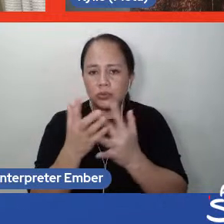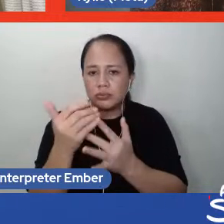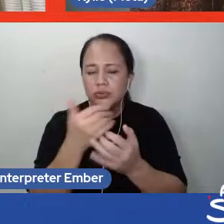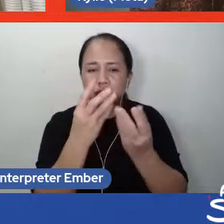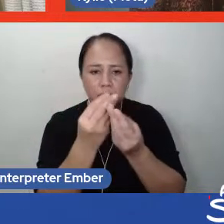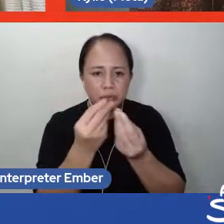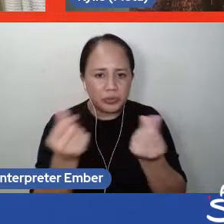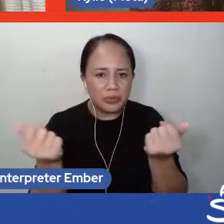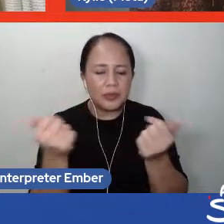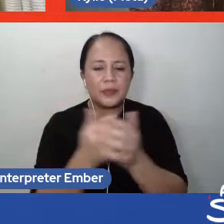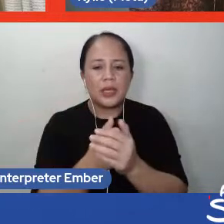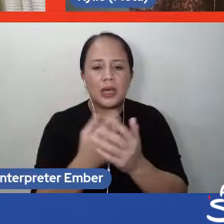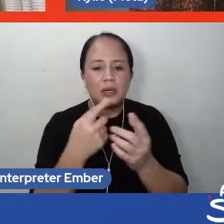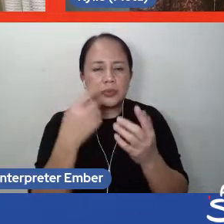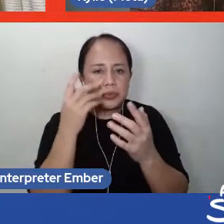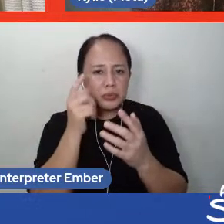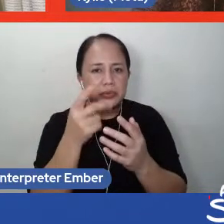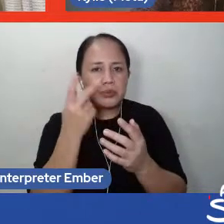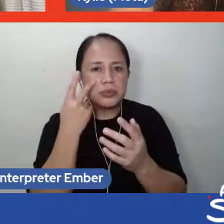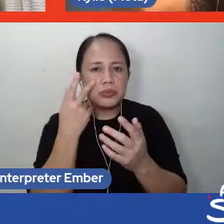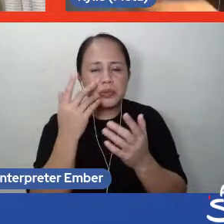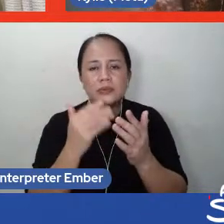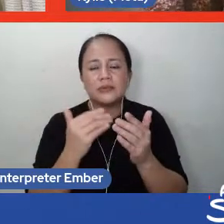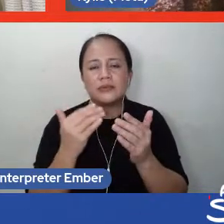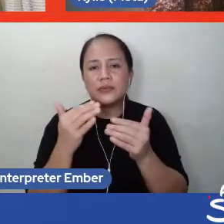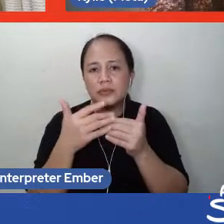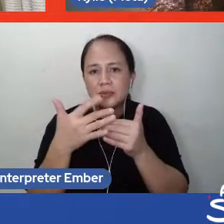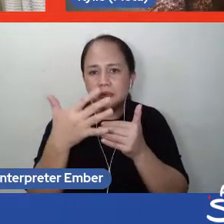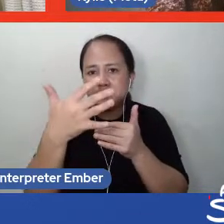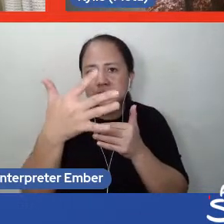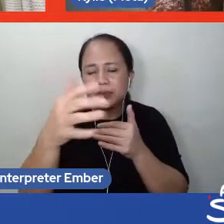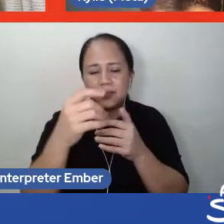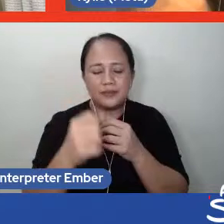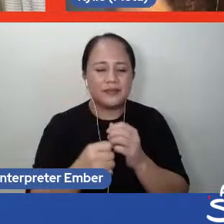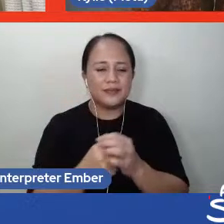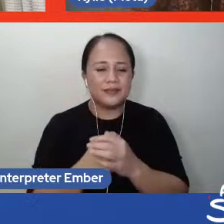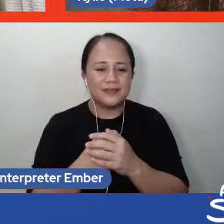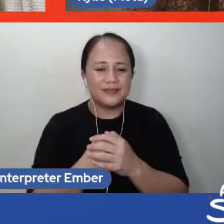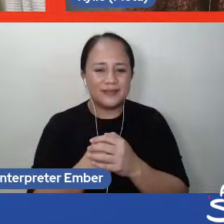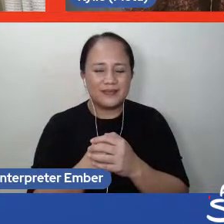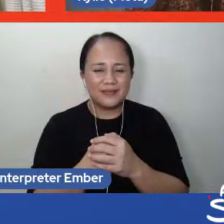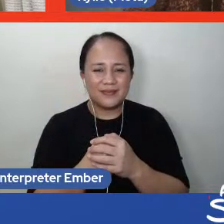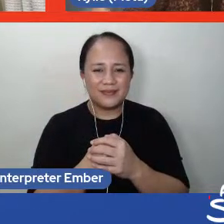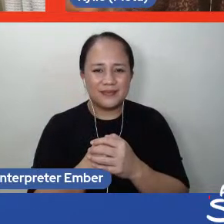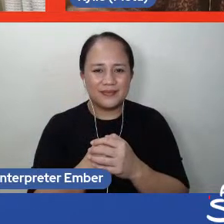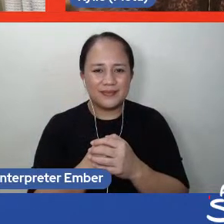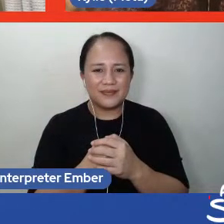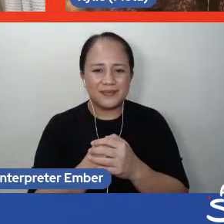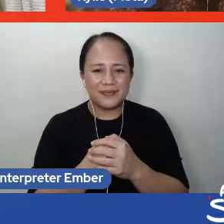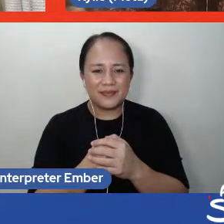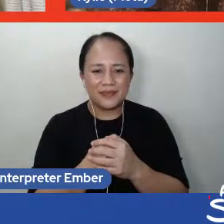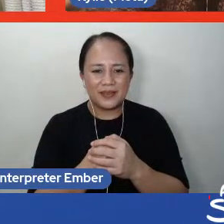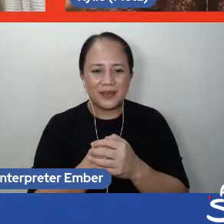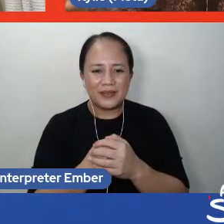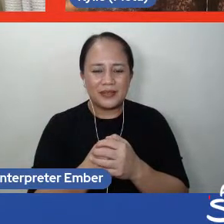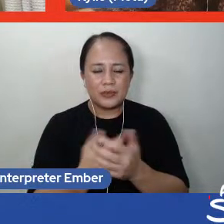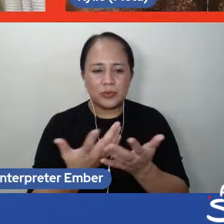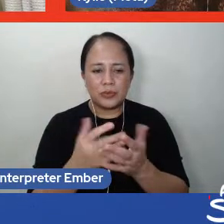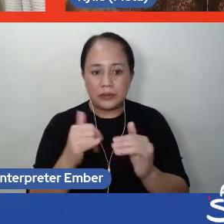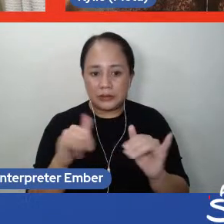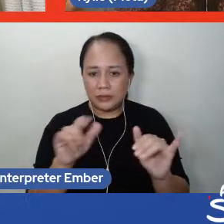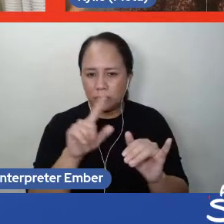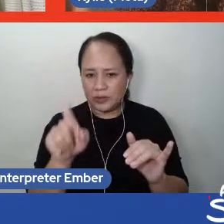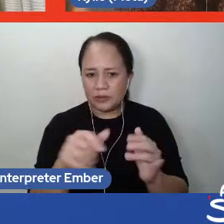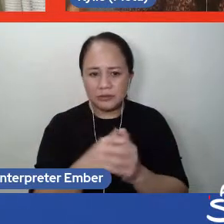solutions as we look forward to next year and beyond. Thanks. Thank you, Kylie. Same question,